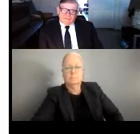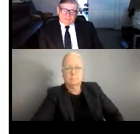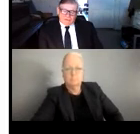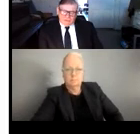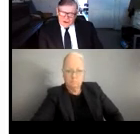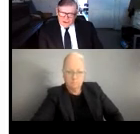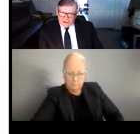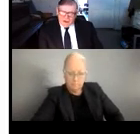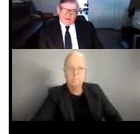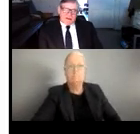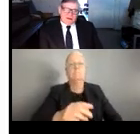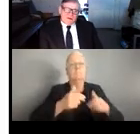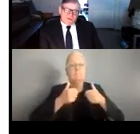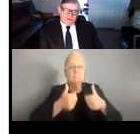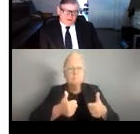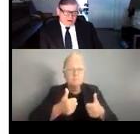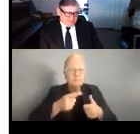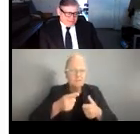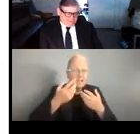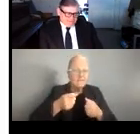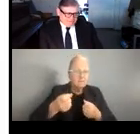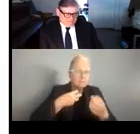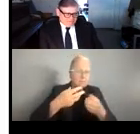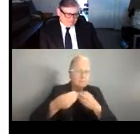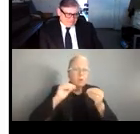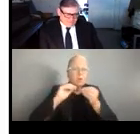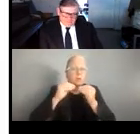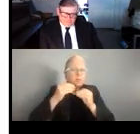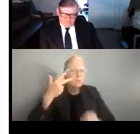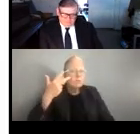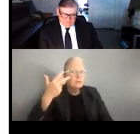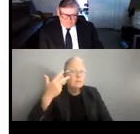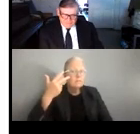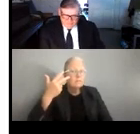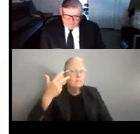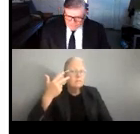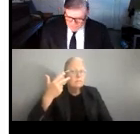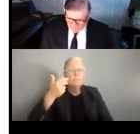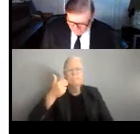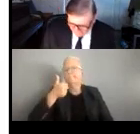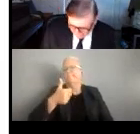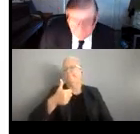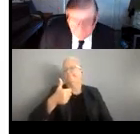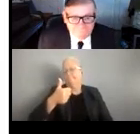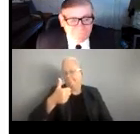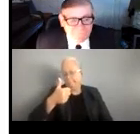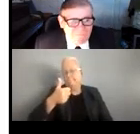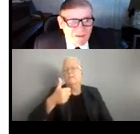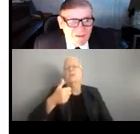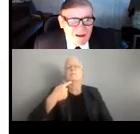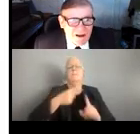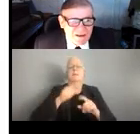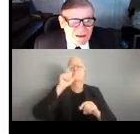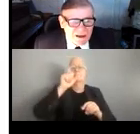Okay, have we got anything coming in yet on number 3? Yeah, we do. I also have somebody that wants to sign